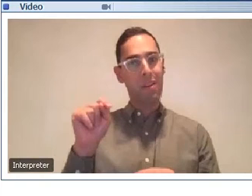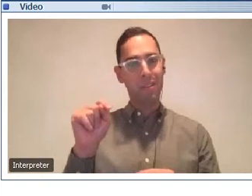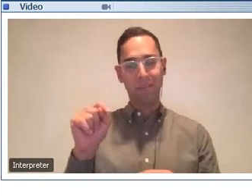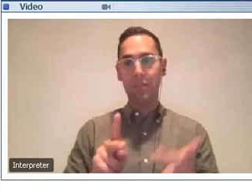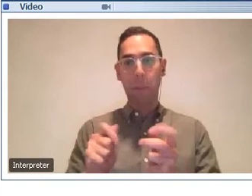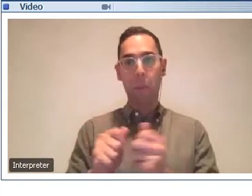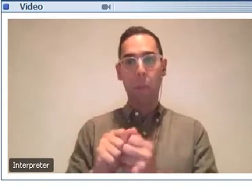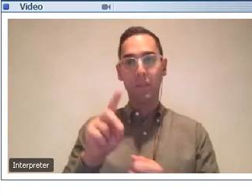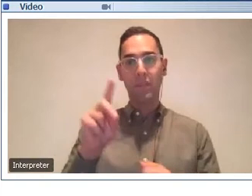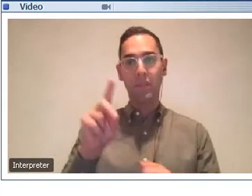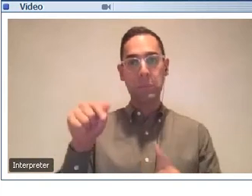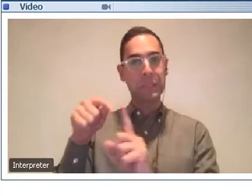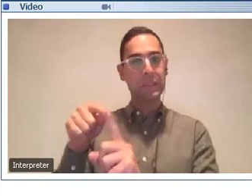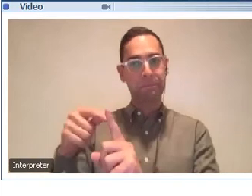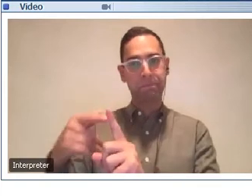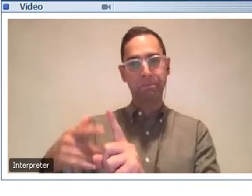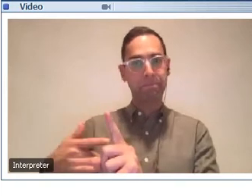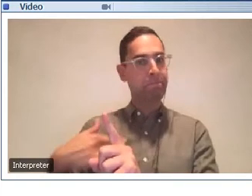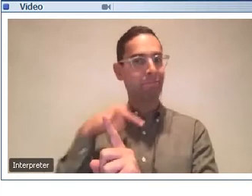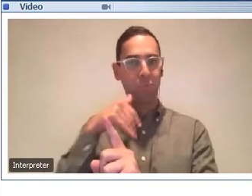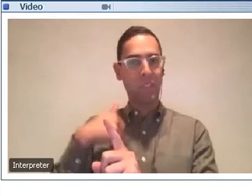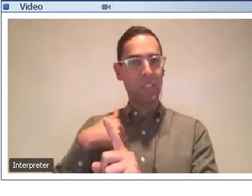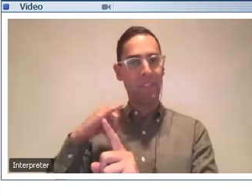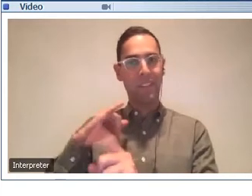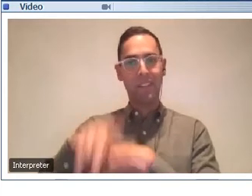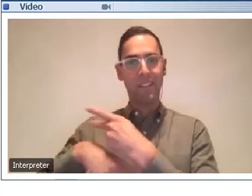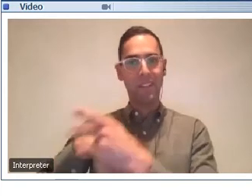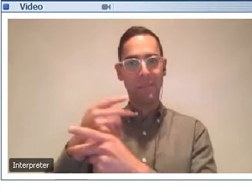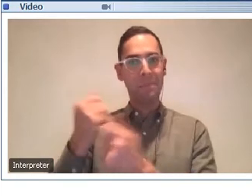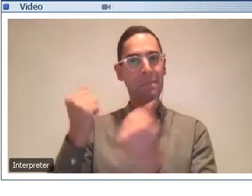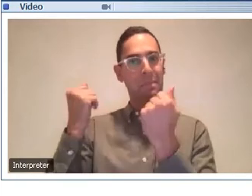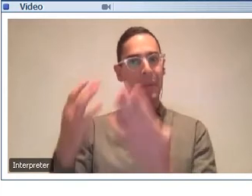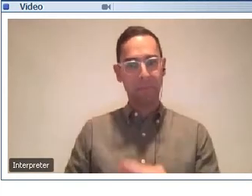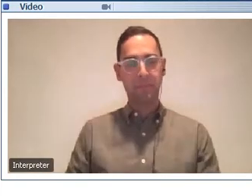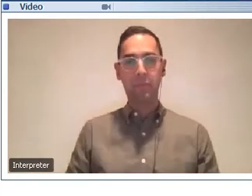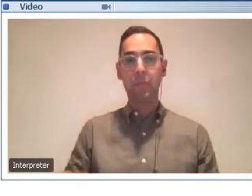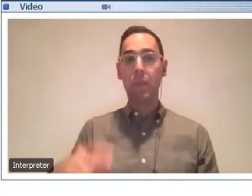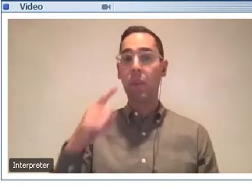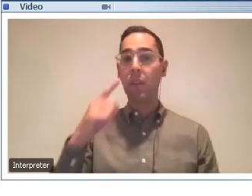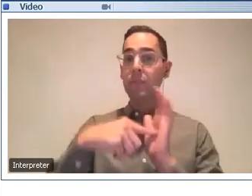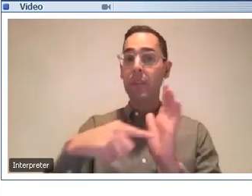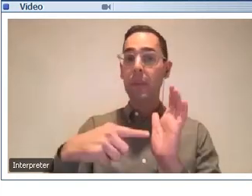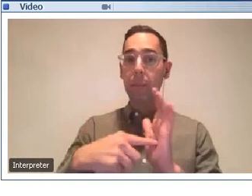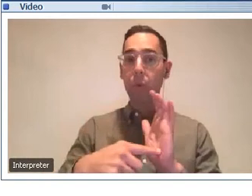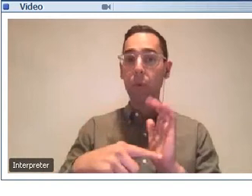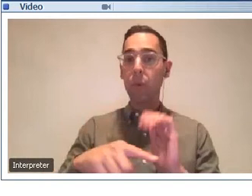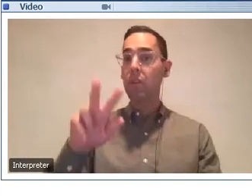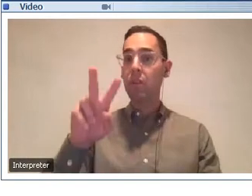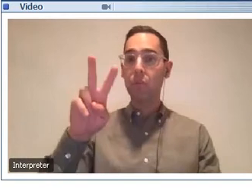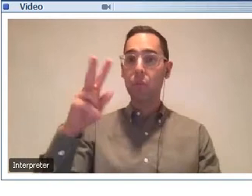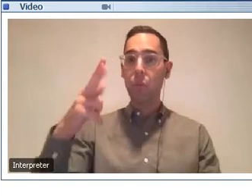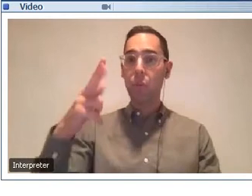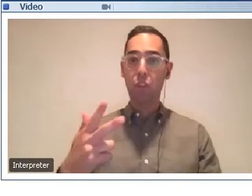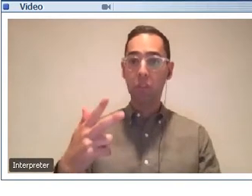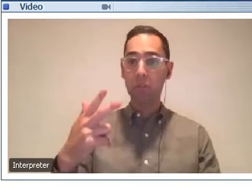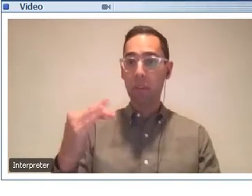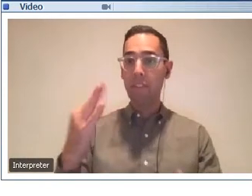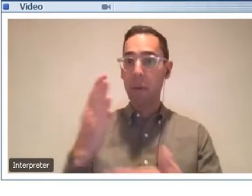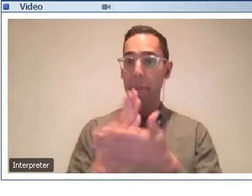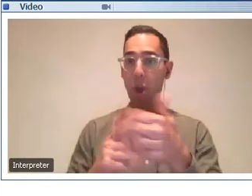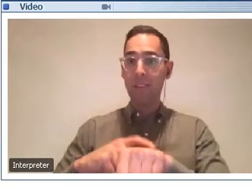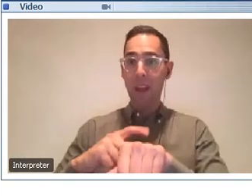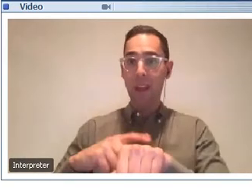it. So for example, over 2 in 3 part-time workers don't even have one sick day. And as workers with disabilities